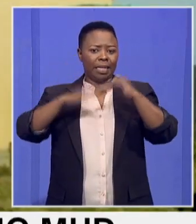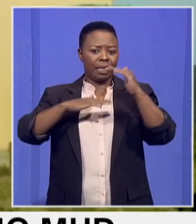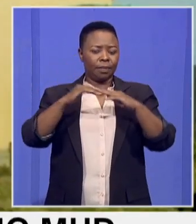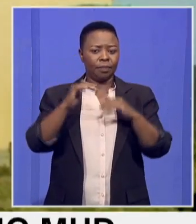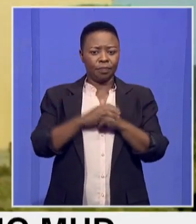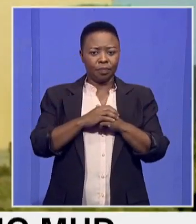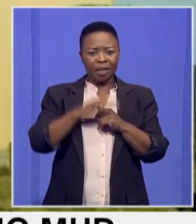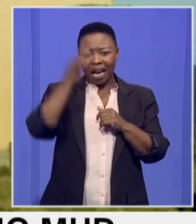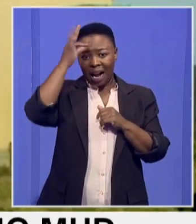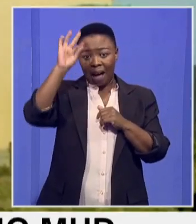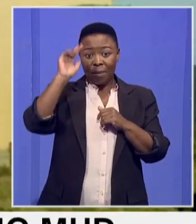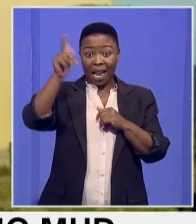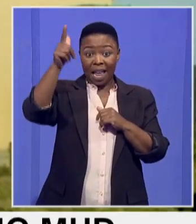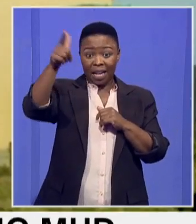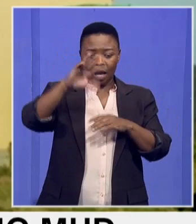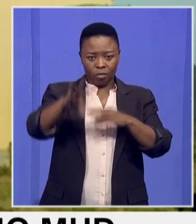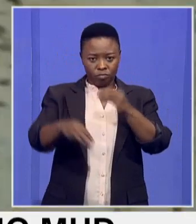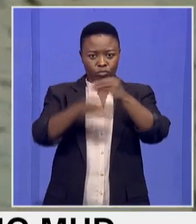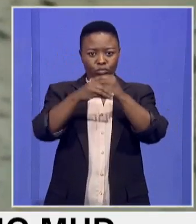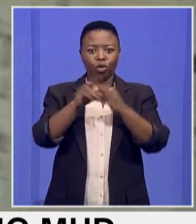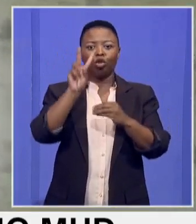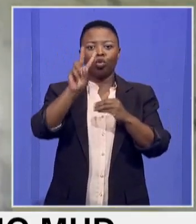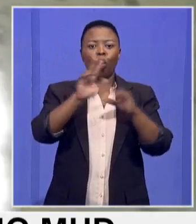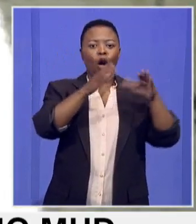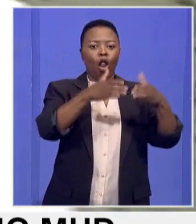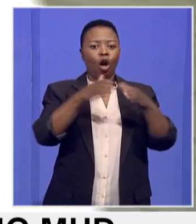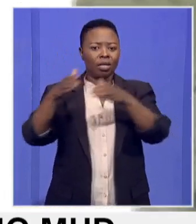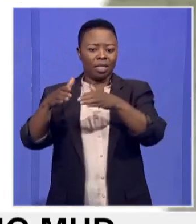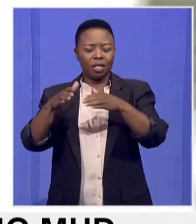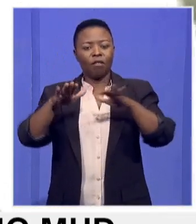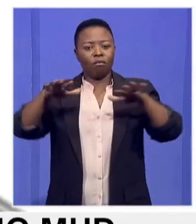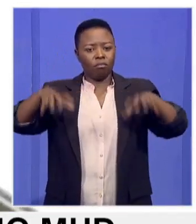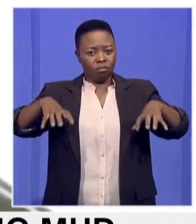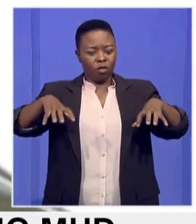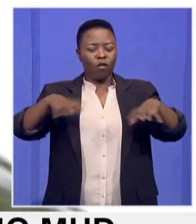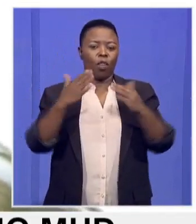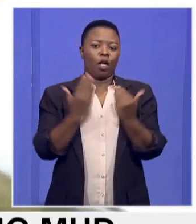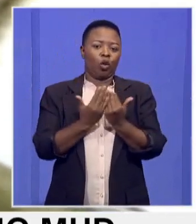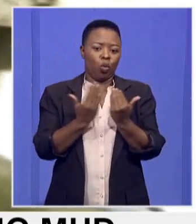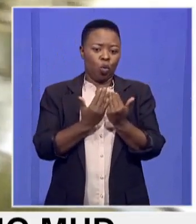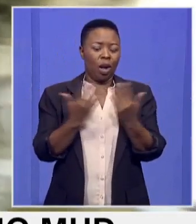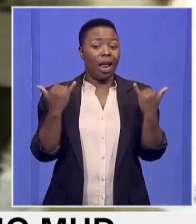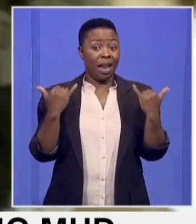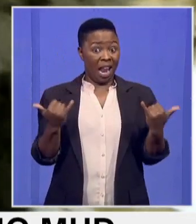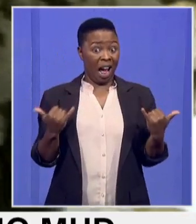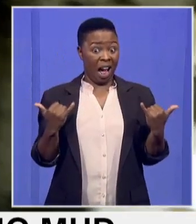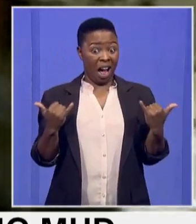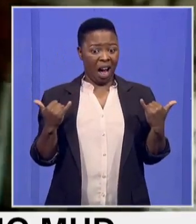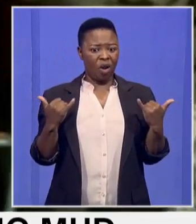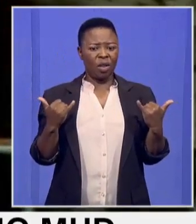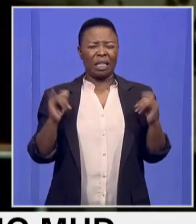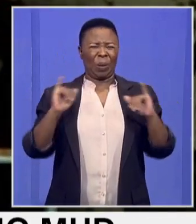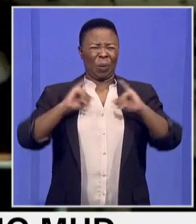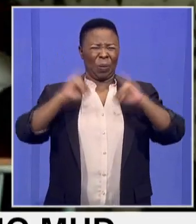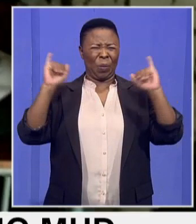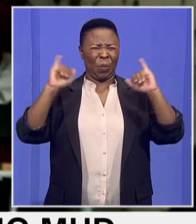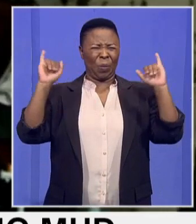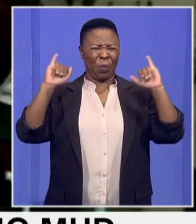2 classrooms for the school. Currently, learning takes place in extreme